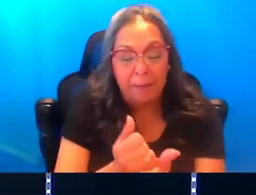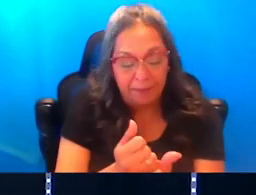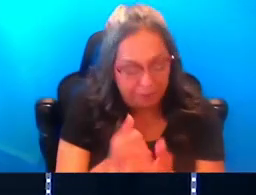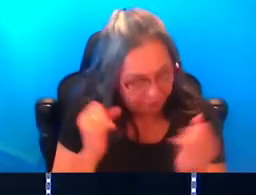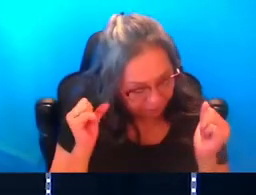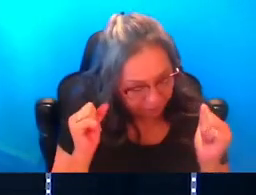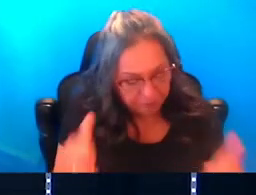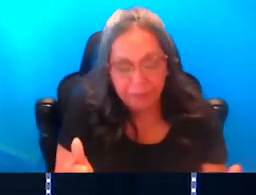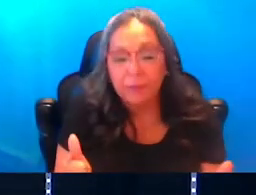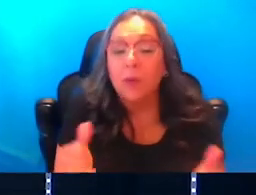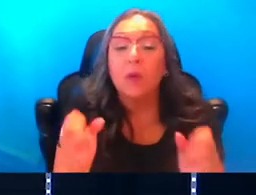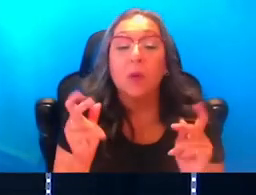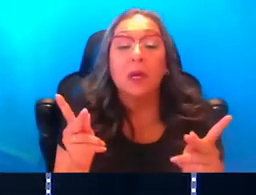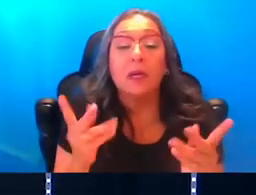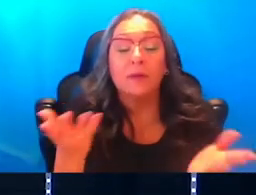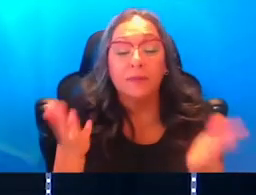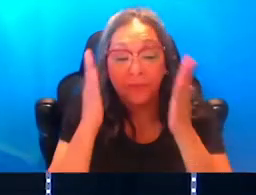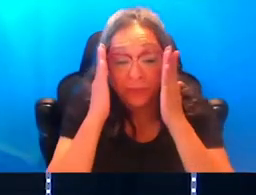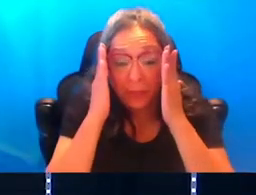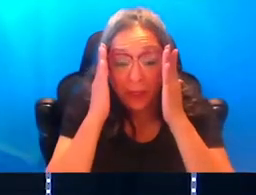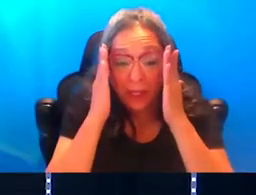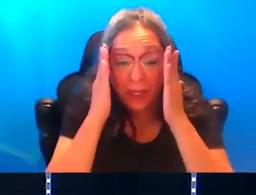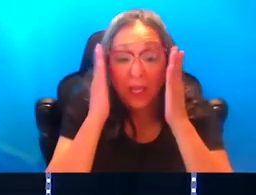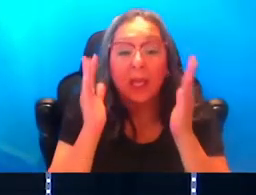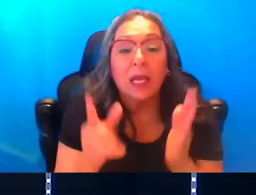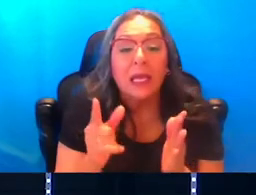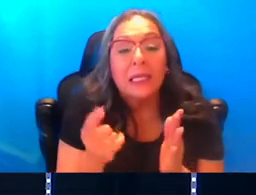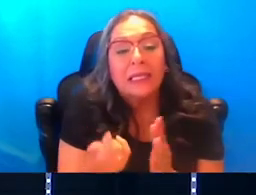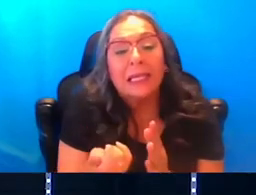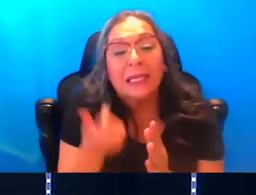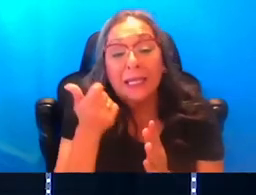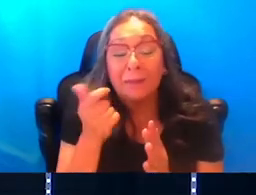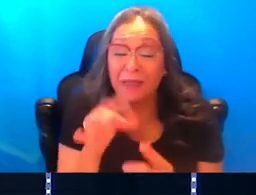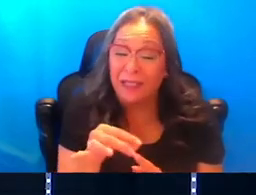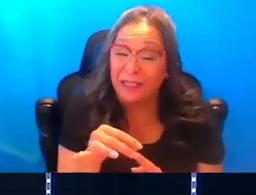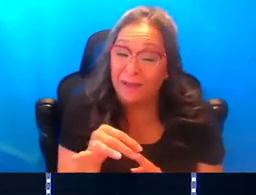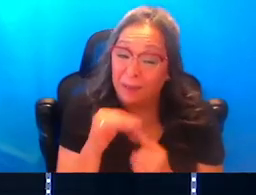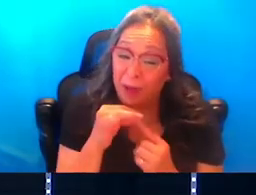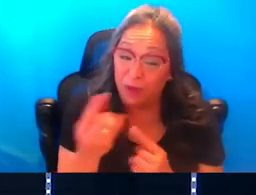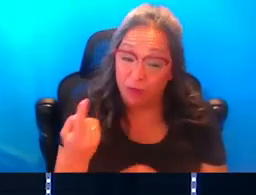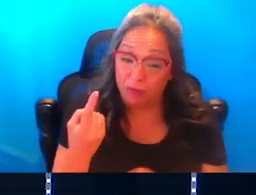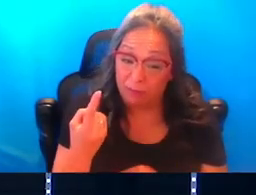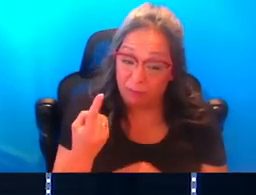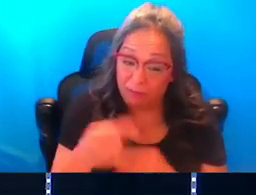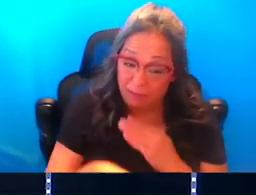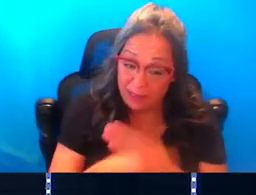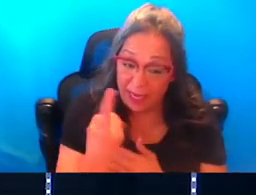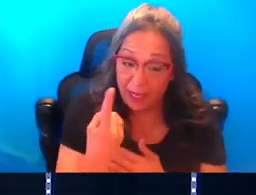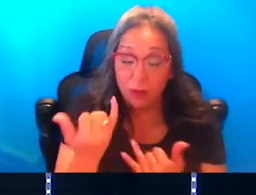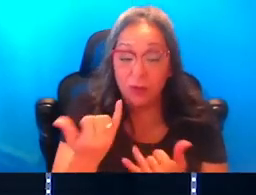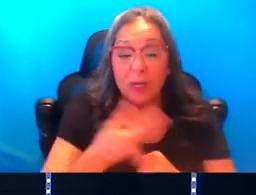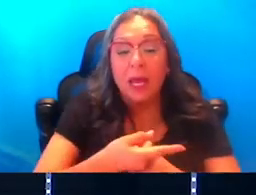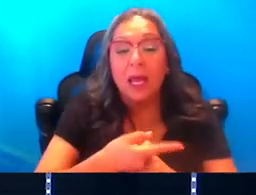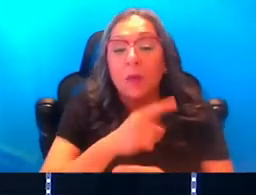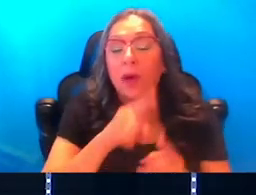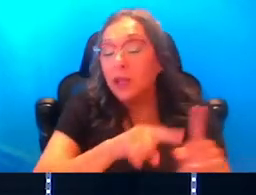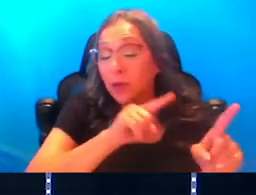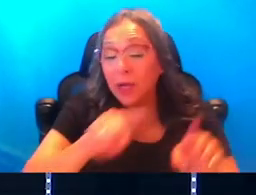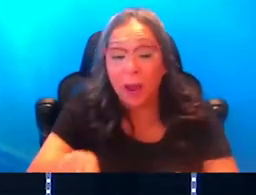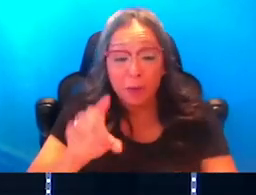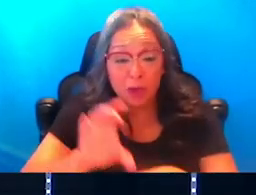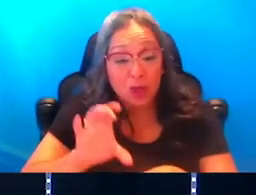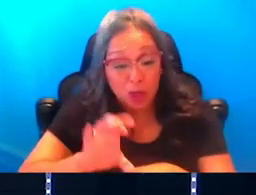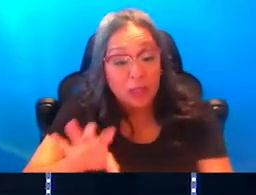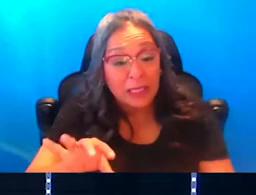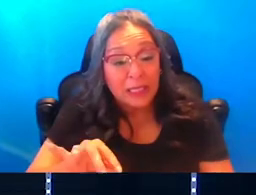Okay, so let me just say this. It's a bit of a special day. It's always a special day when we're in church, but today is a